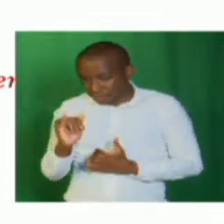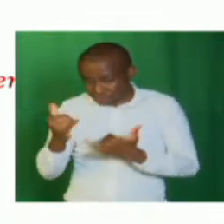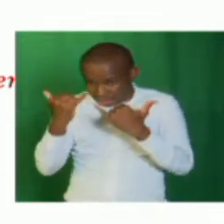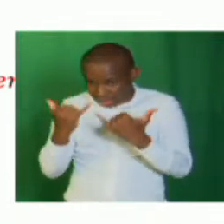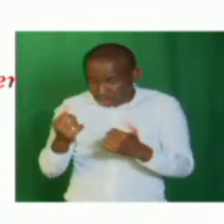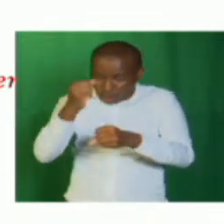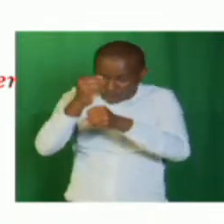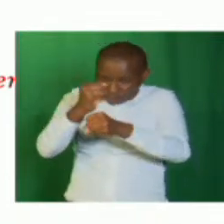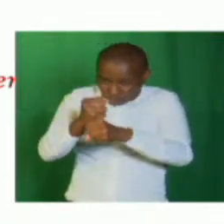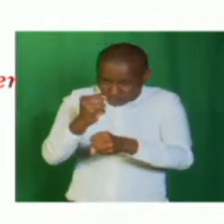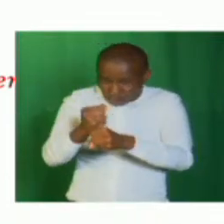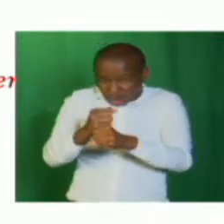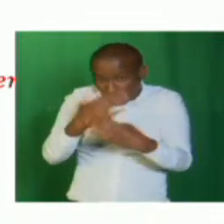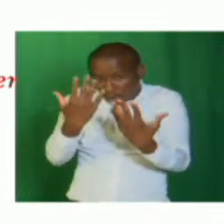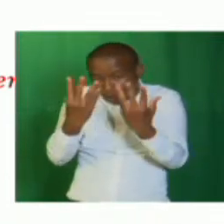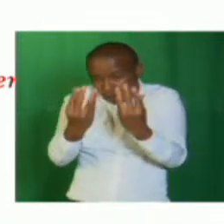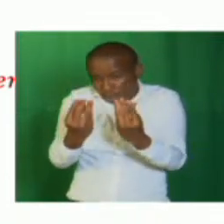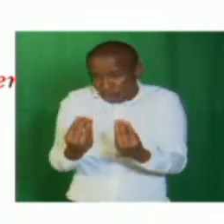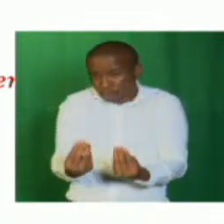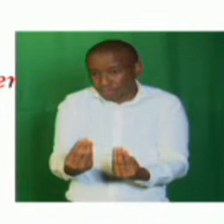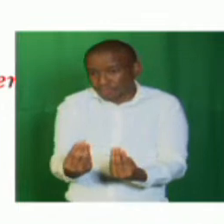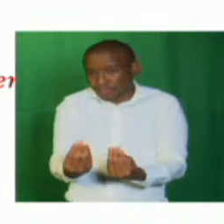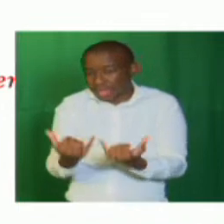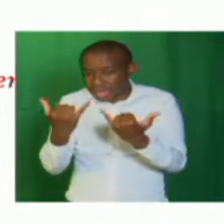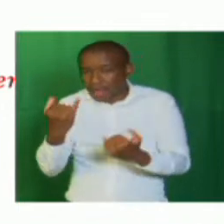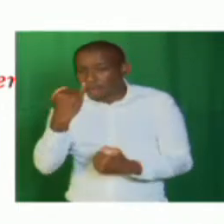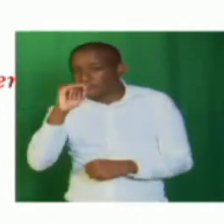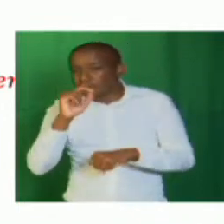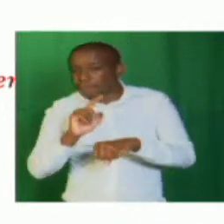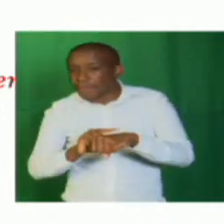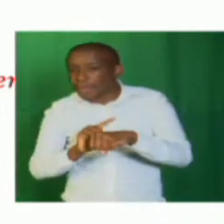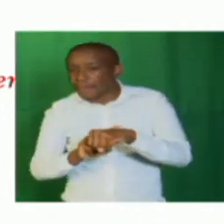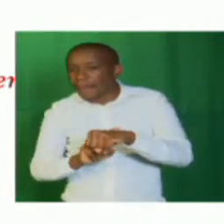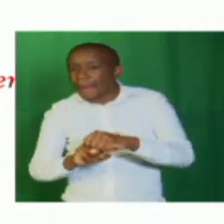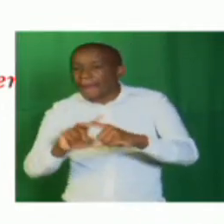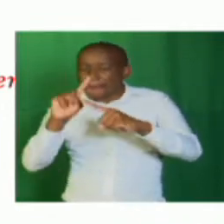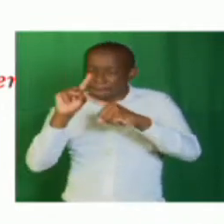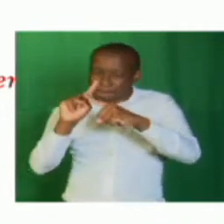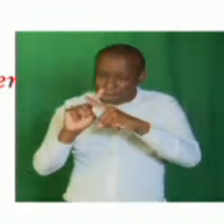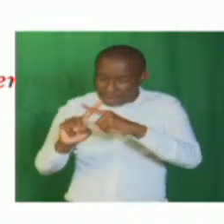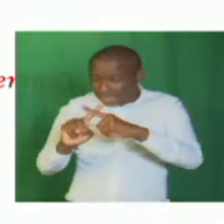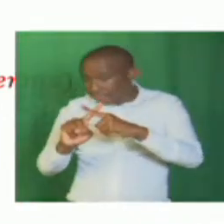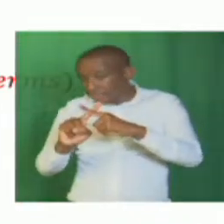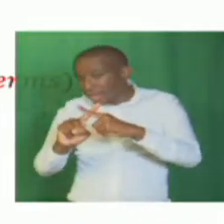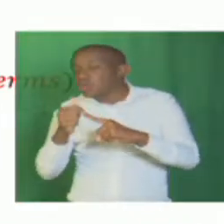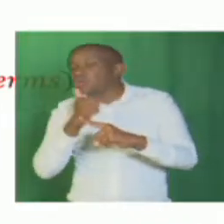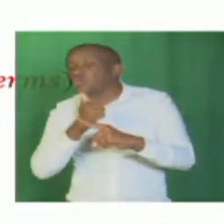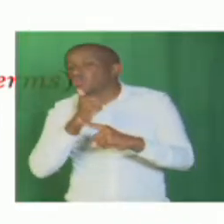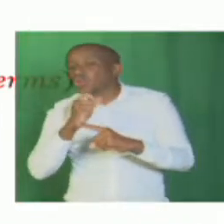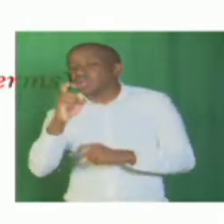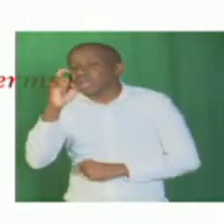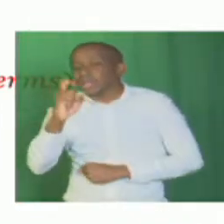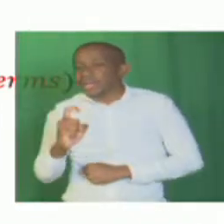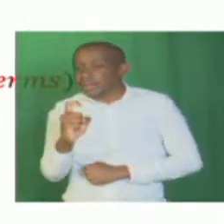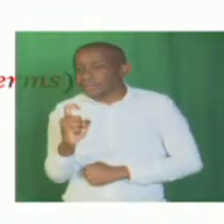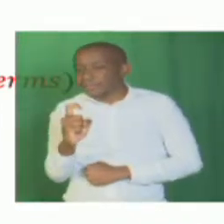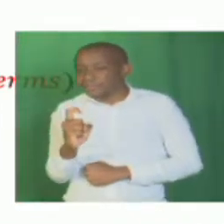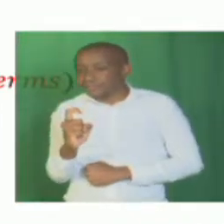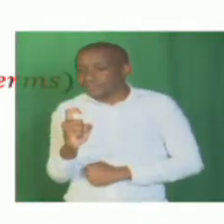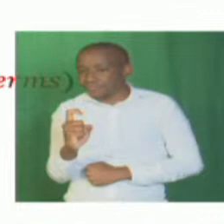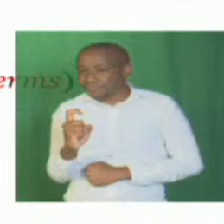work it out or simplify. So the first thing we can do is to multiply all the terms by x. So when you